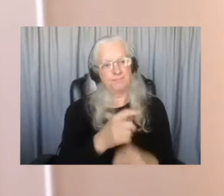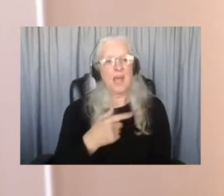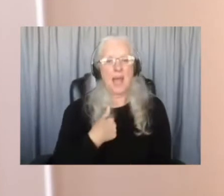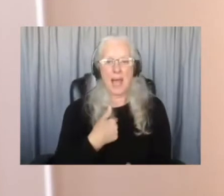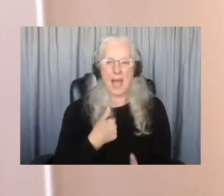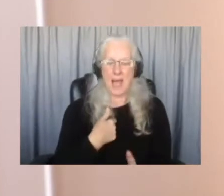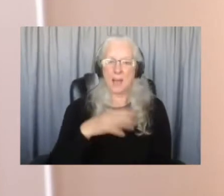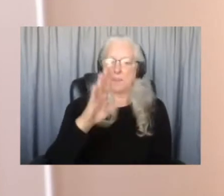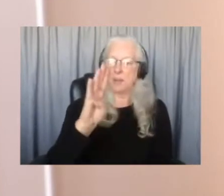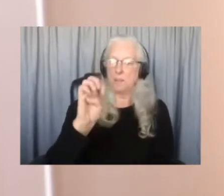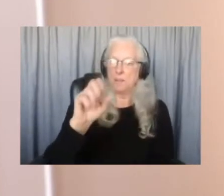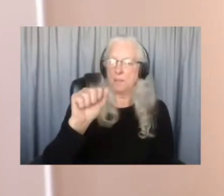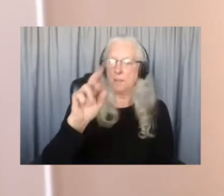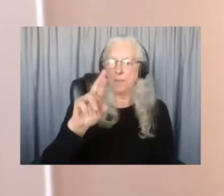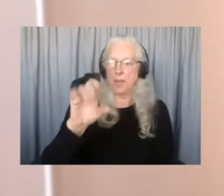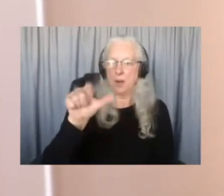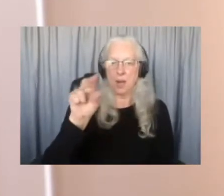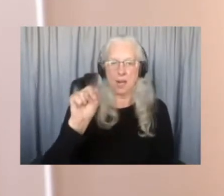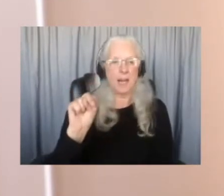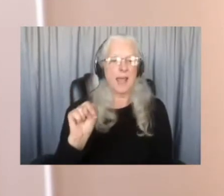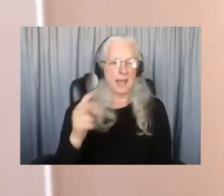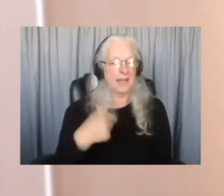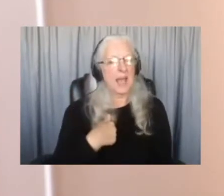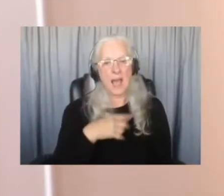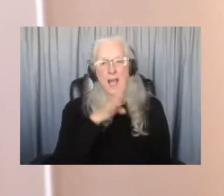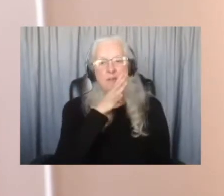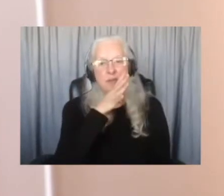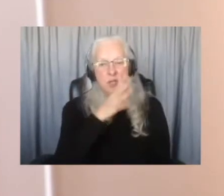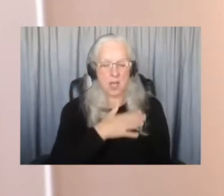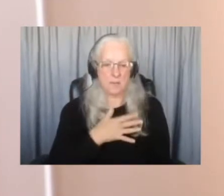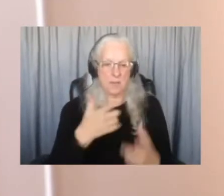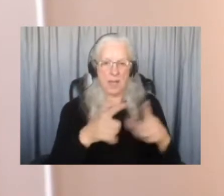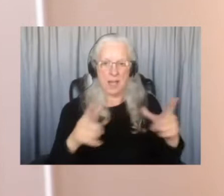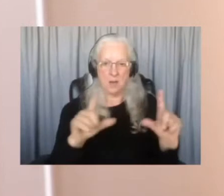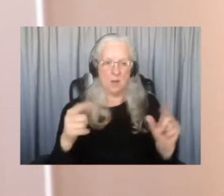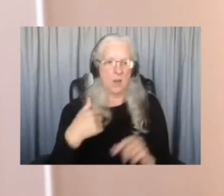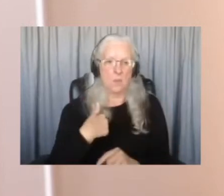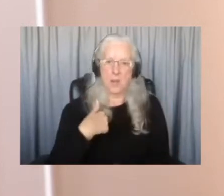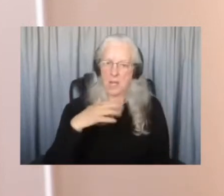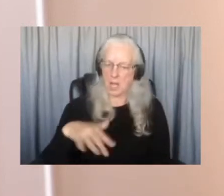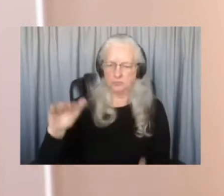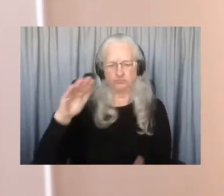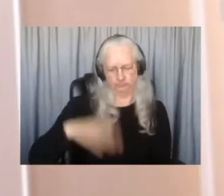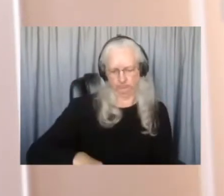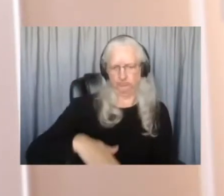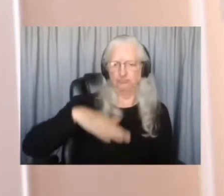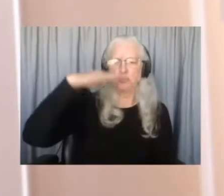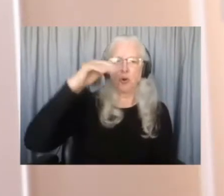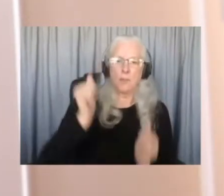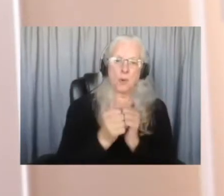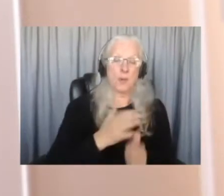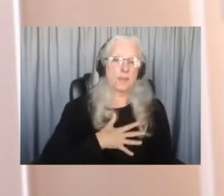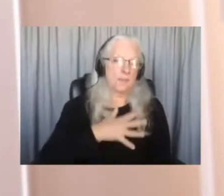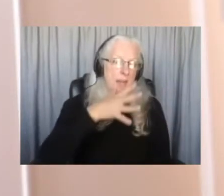a speaker of my language since I could talk. I grew up with my parents and my grandmother. I